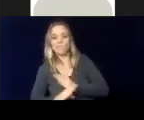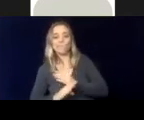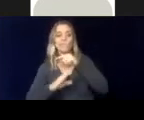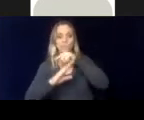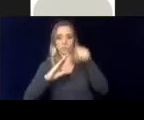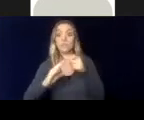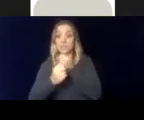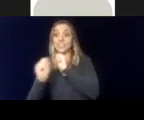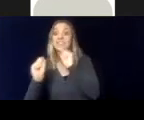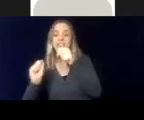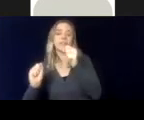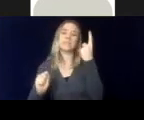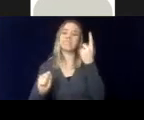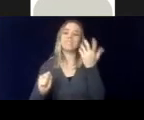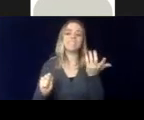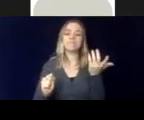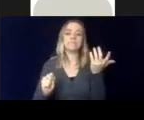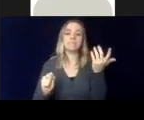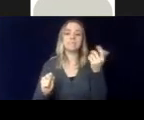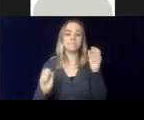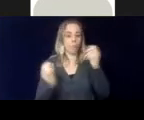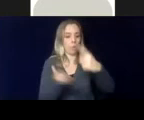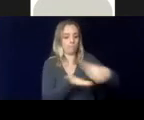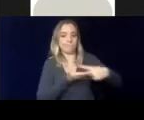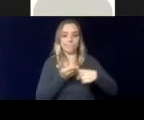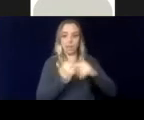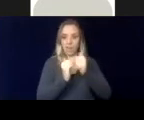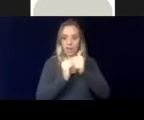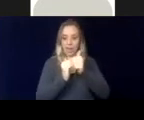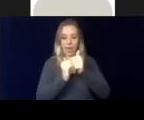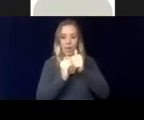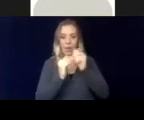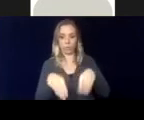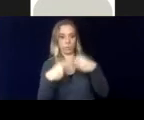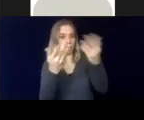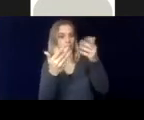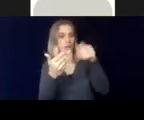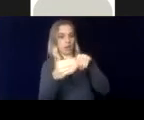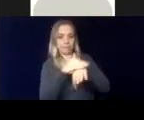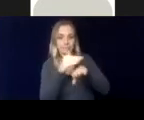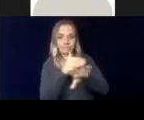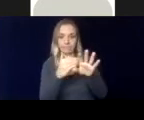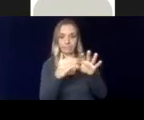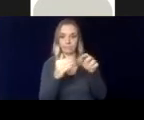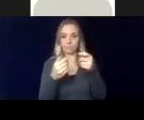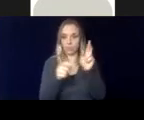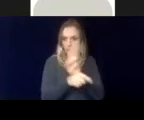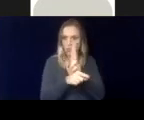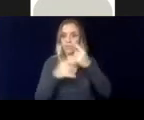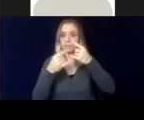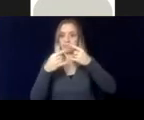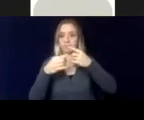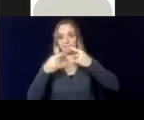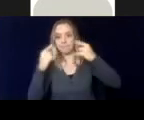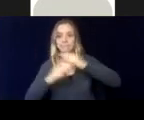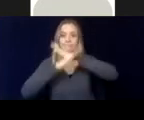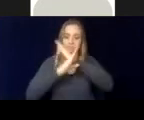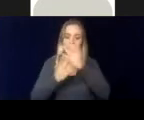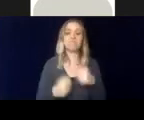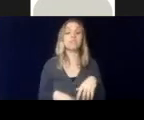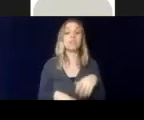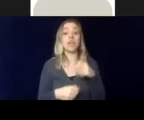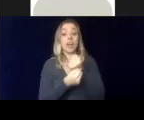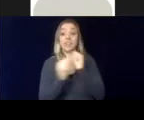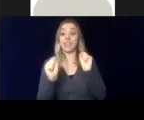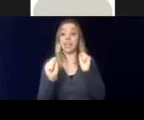given on how to figure out solutions or ways to get around this. These safety procedures designed to protect patients